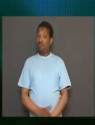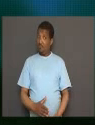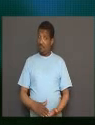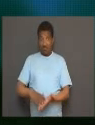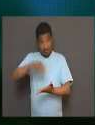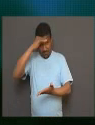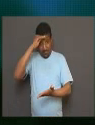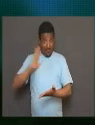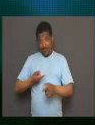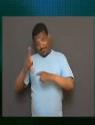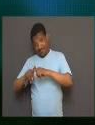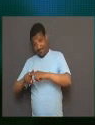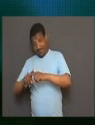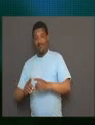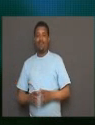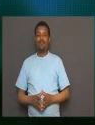Let's get back to our lesson.